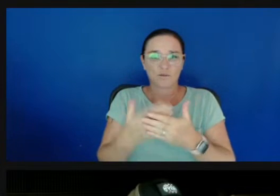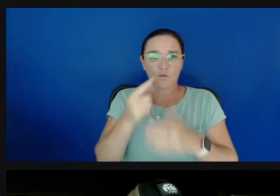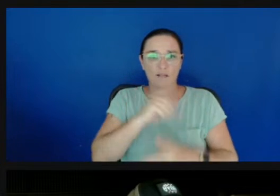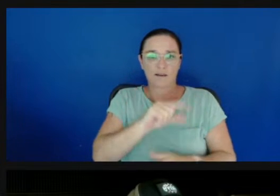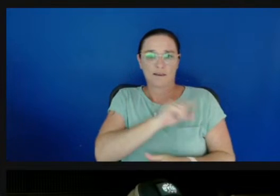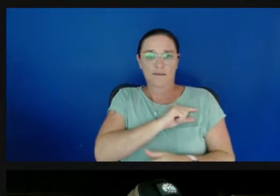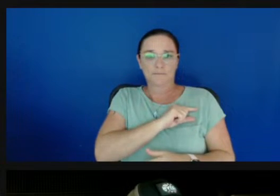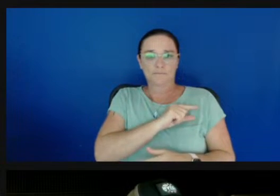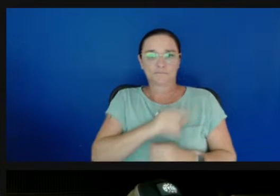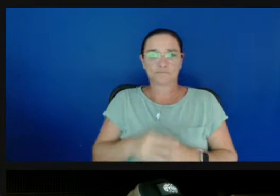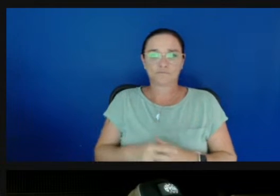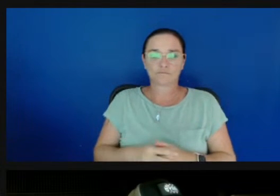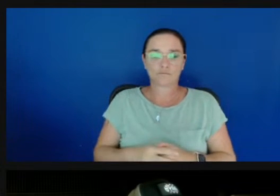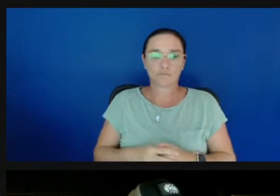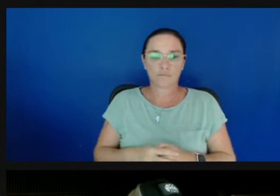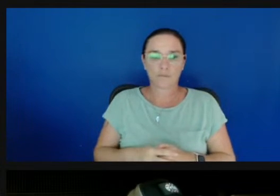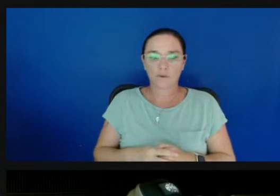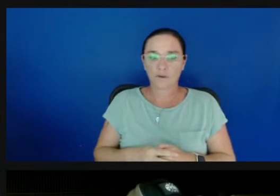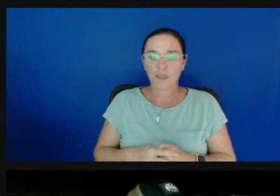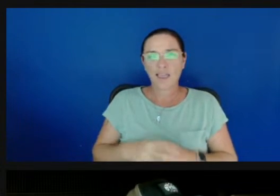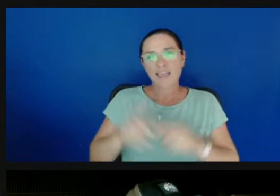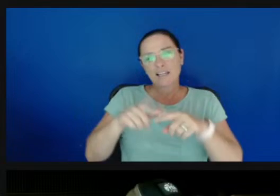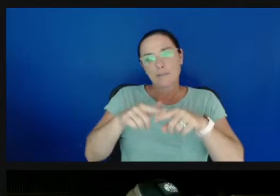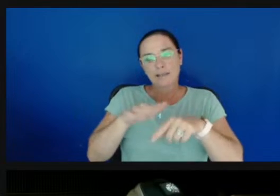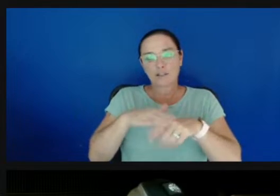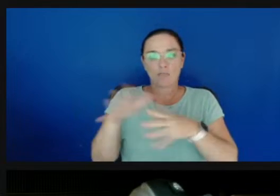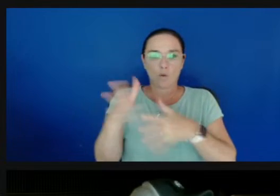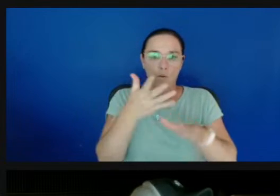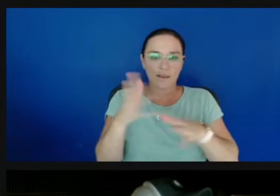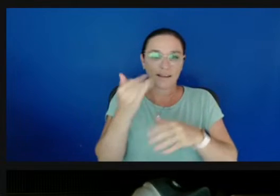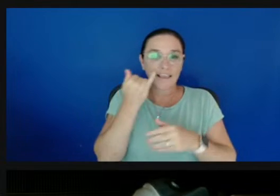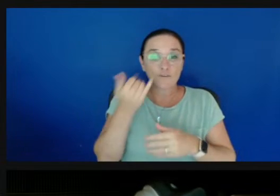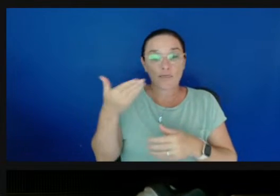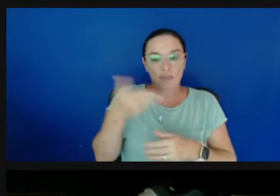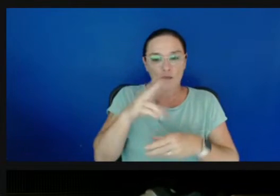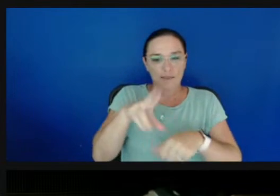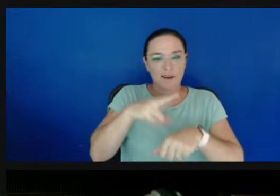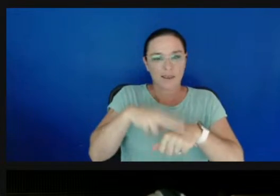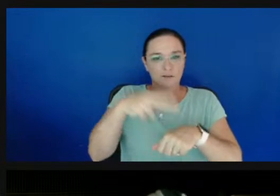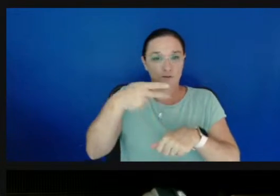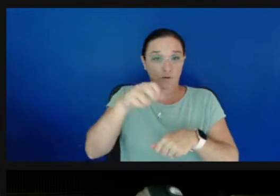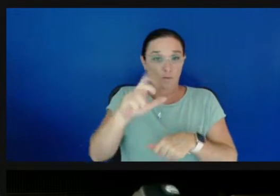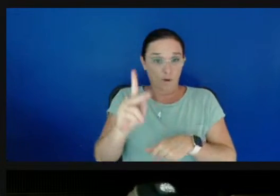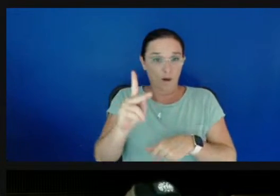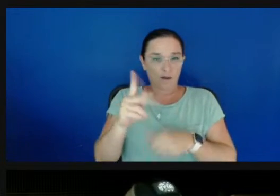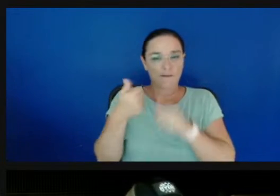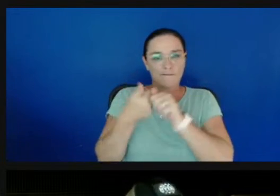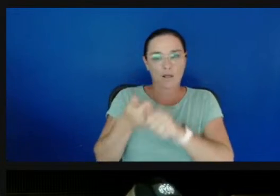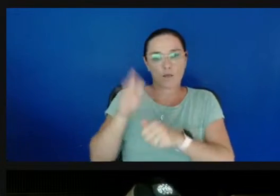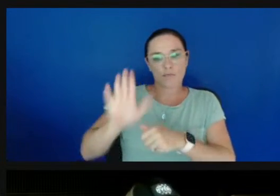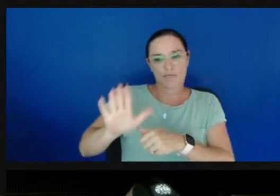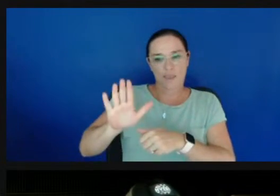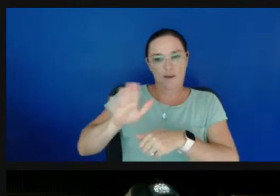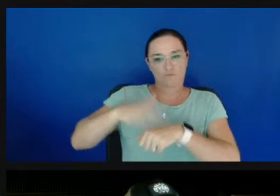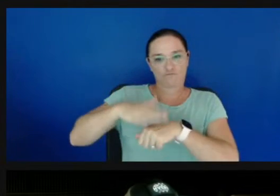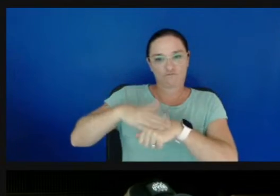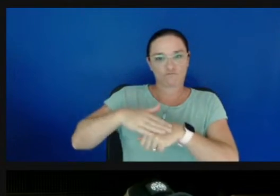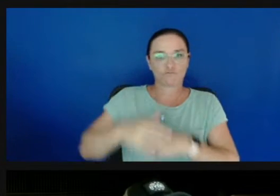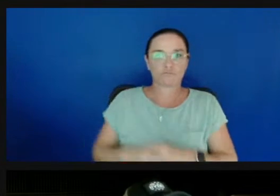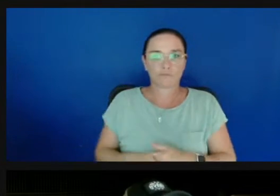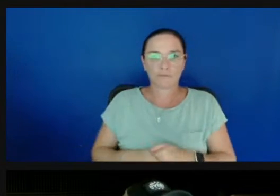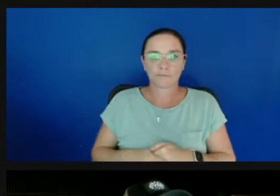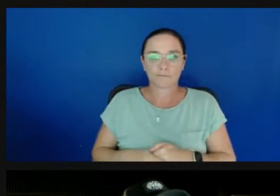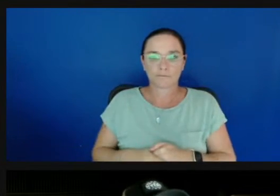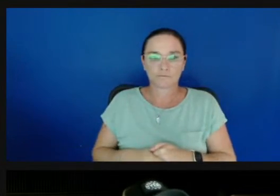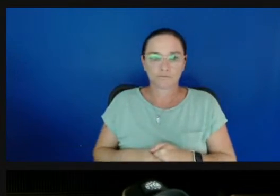although that's variable depending on the wind. So if you're in a national park, follow their advisories there. But the history on the